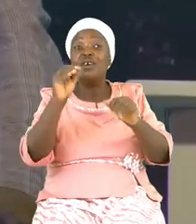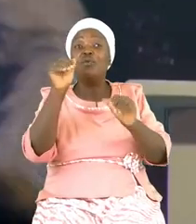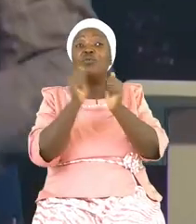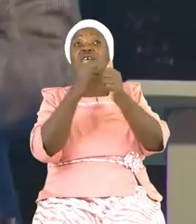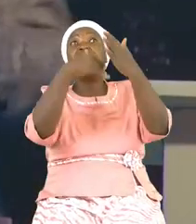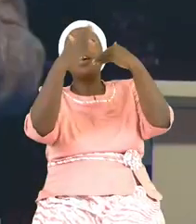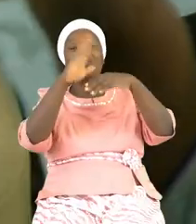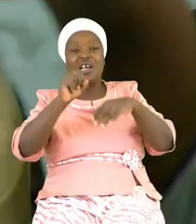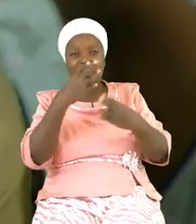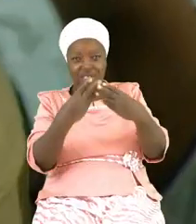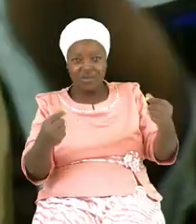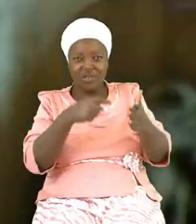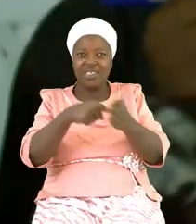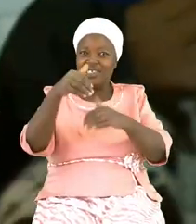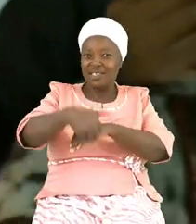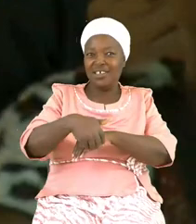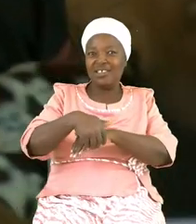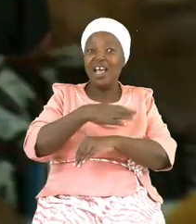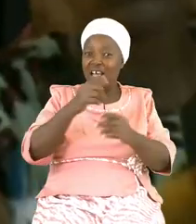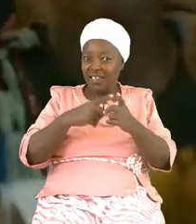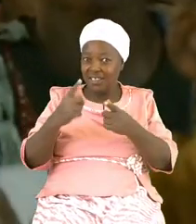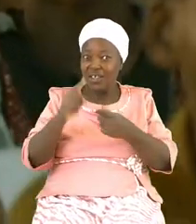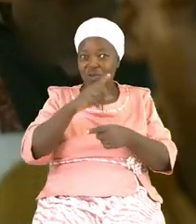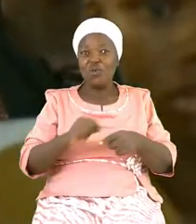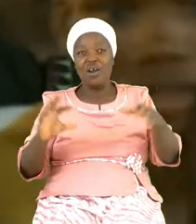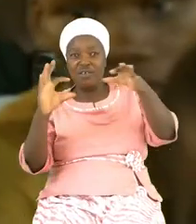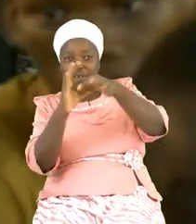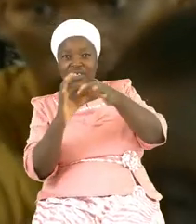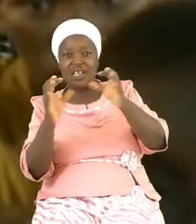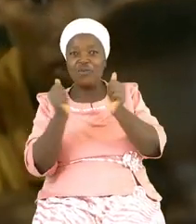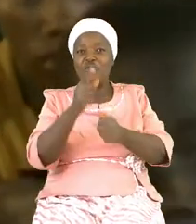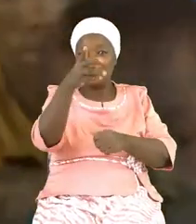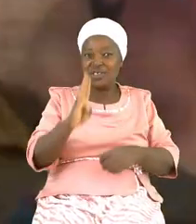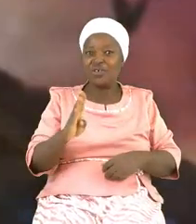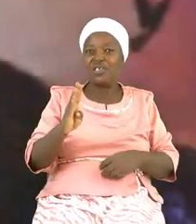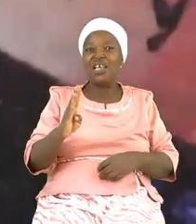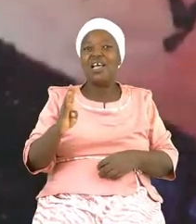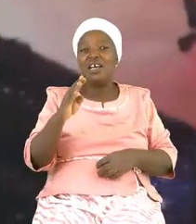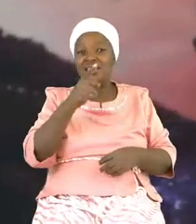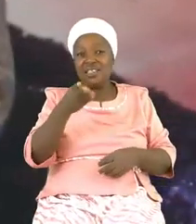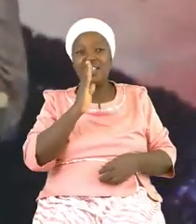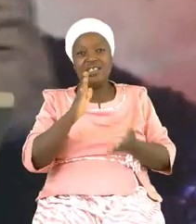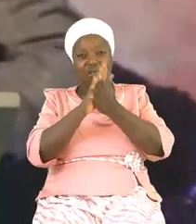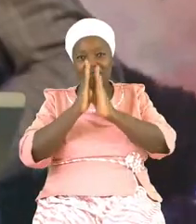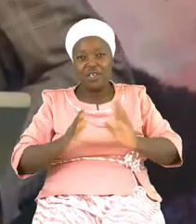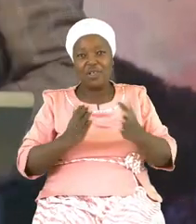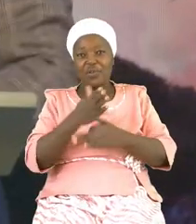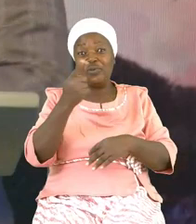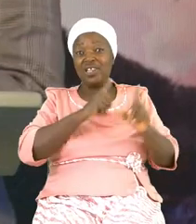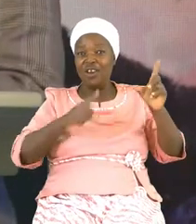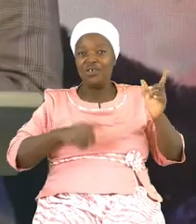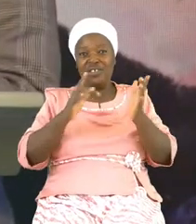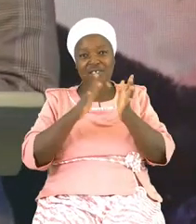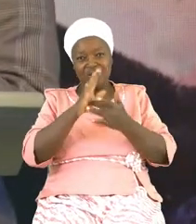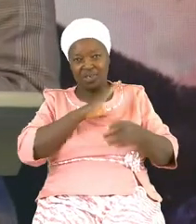tonight. And then you are reconciled with God. There's peace through the Lord Jesus Christ. Look at